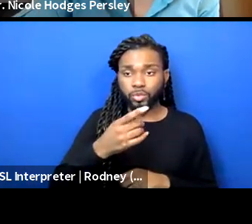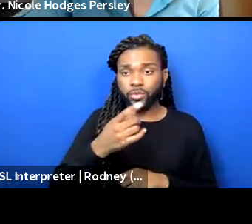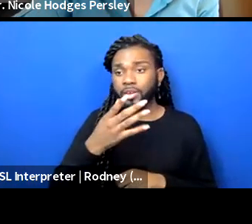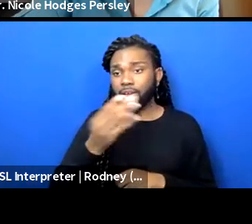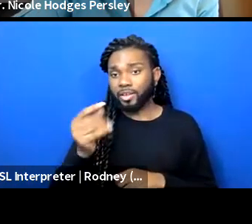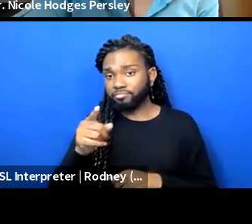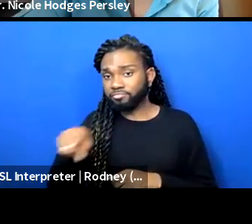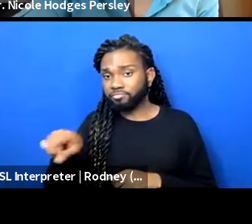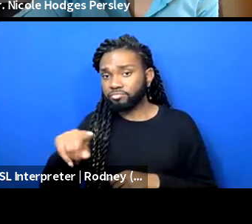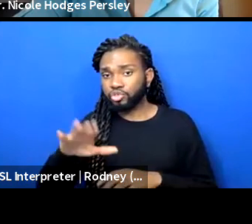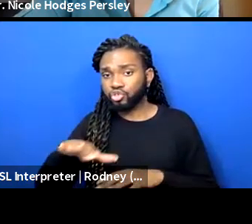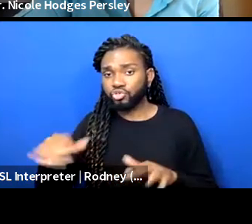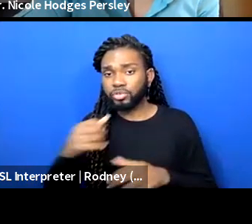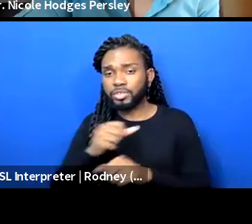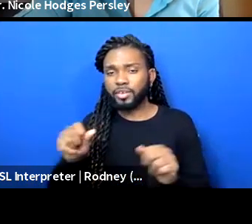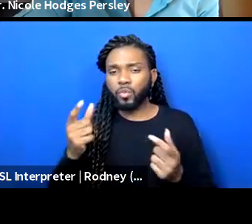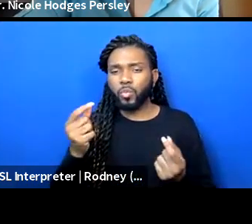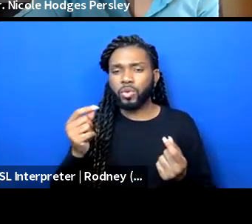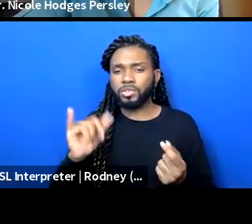like?